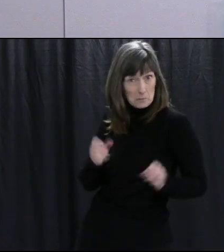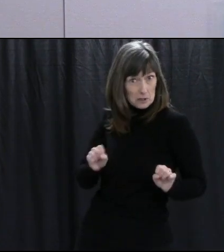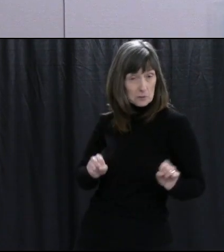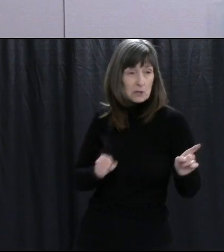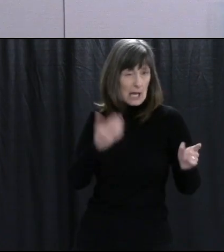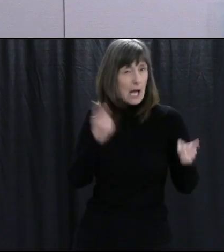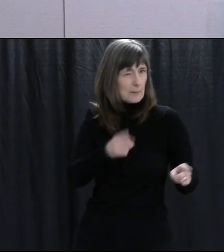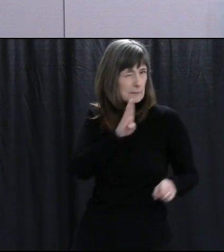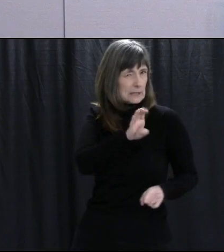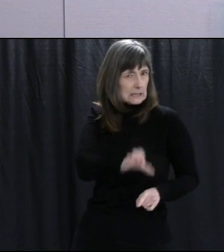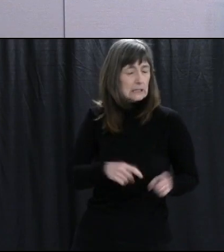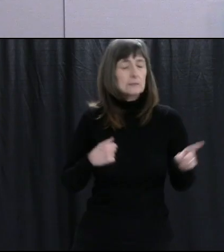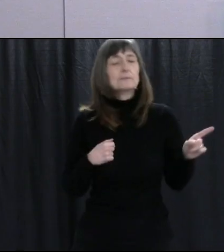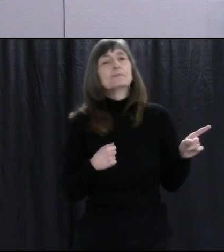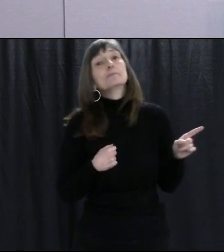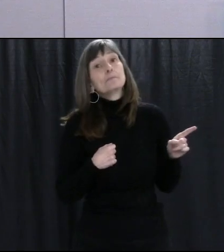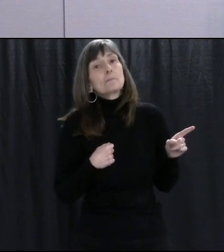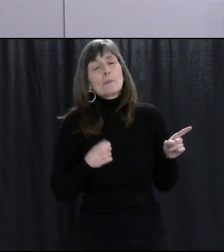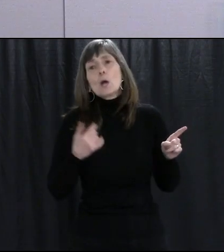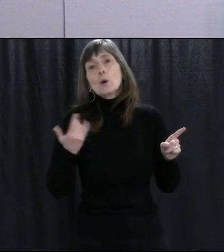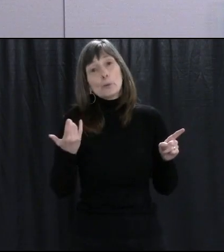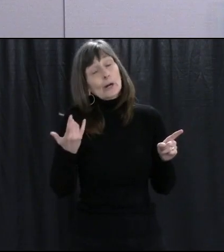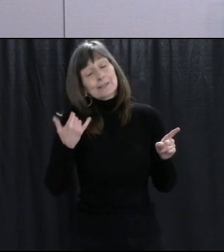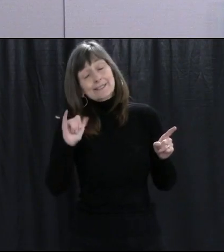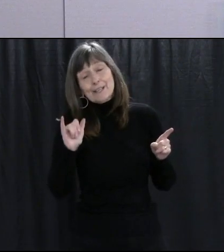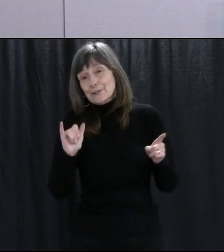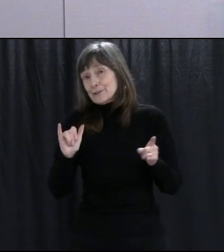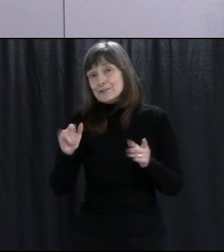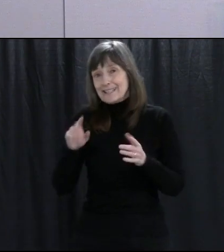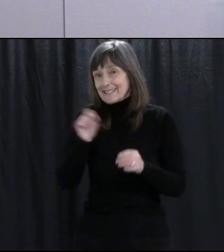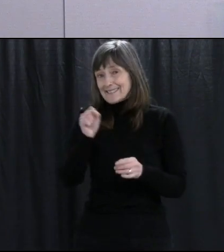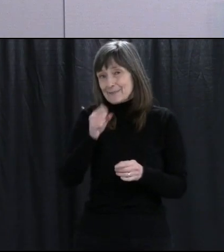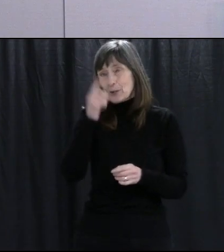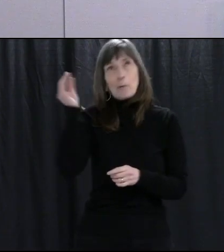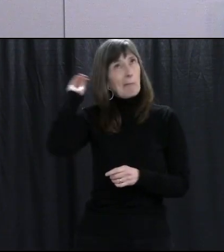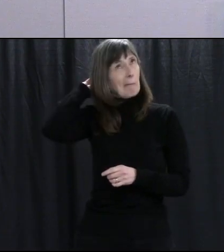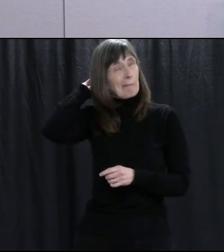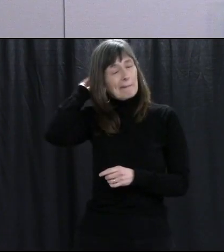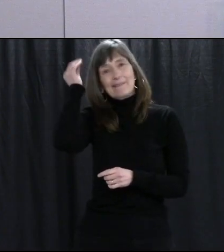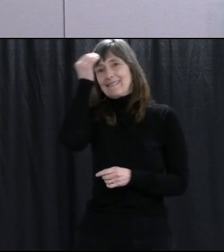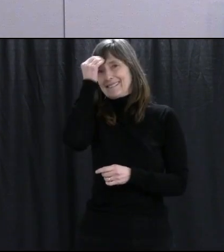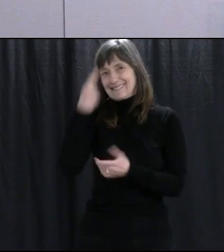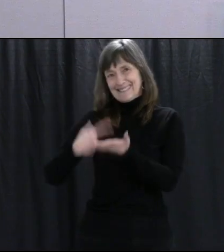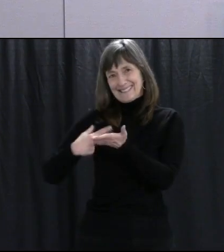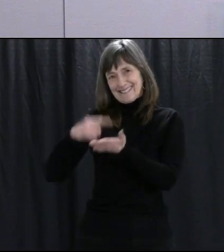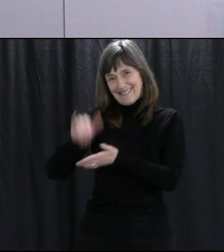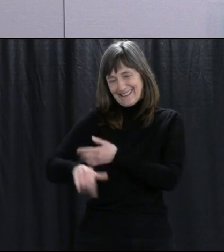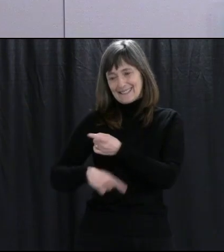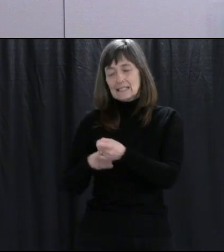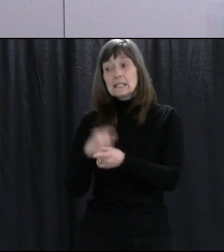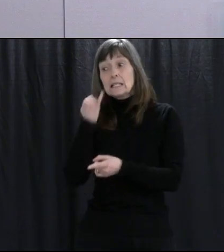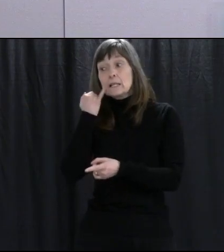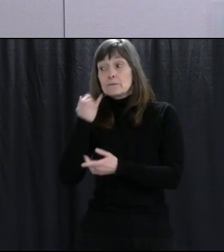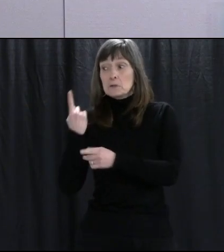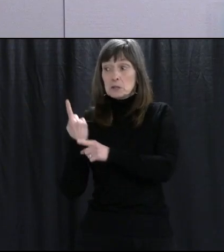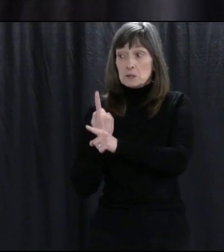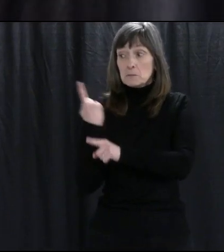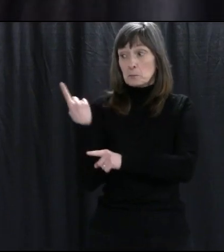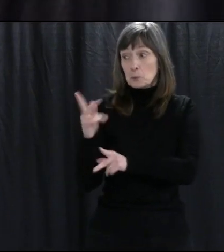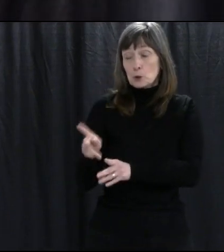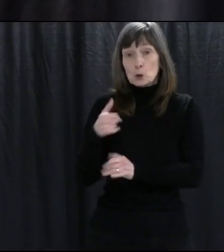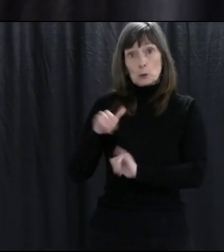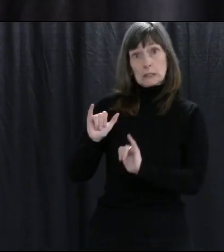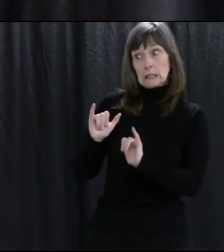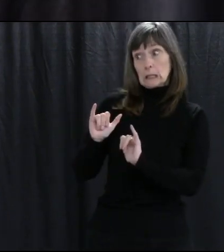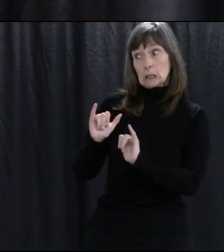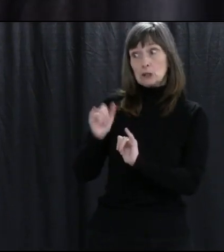the principal determinant of whether or not someone was appropriate to relicense. In terms